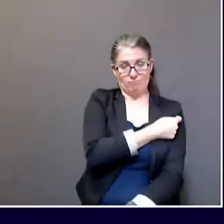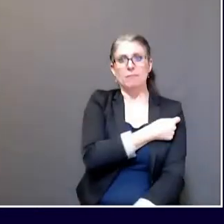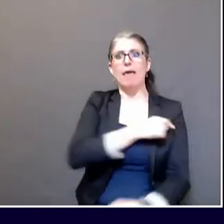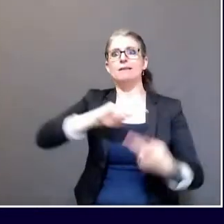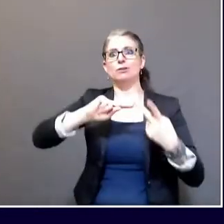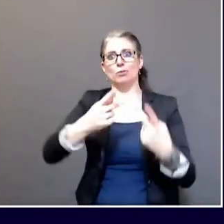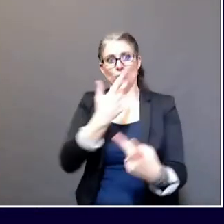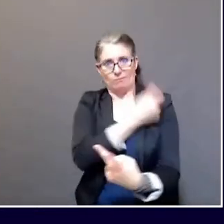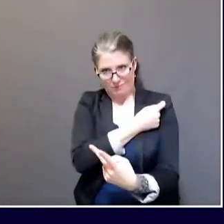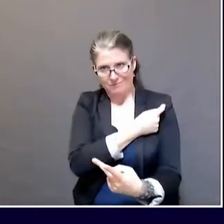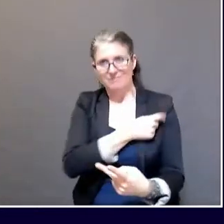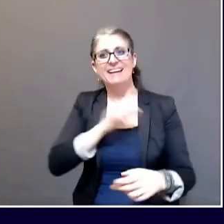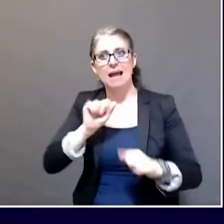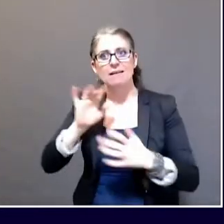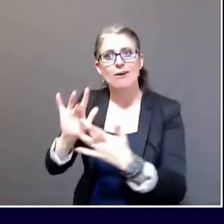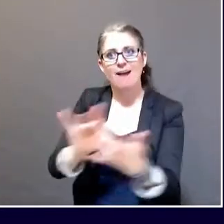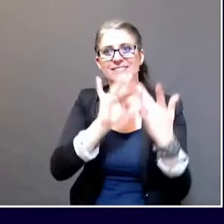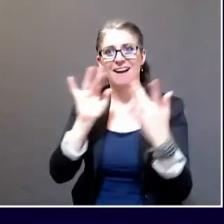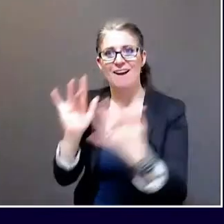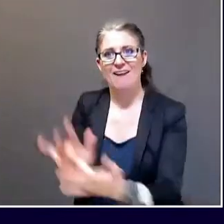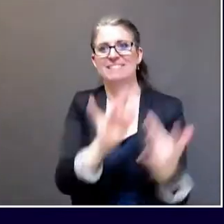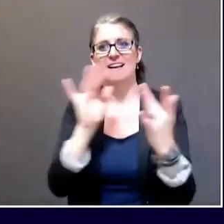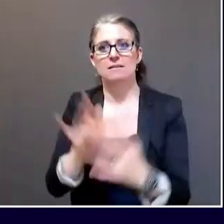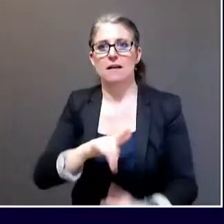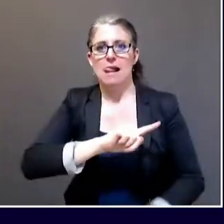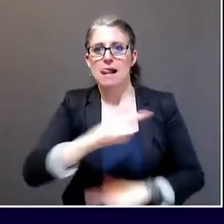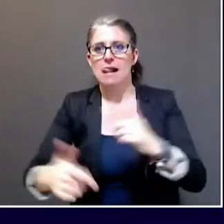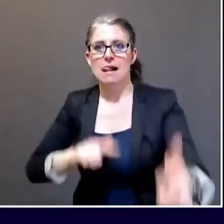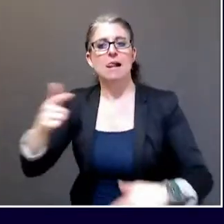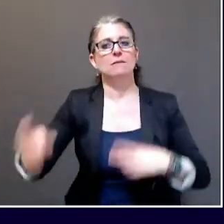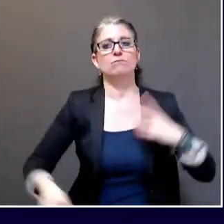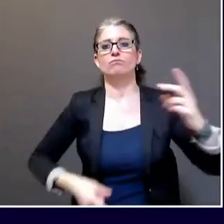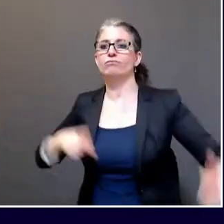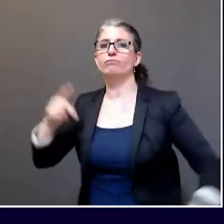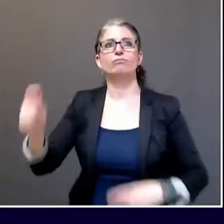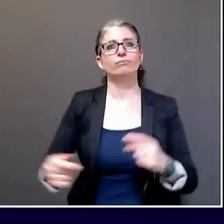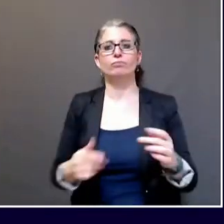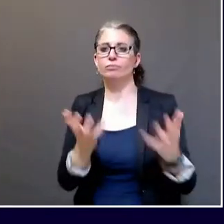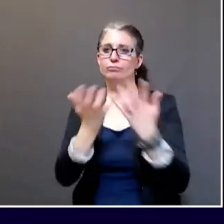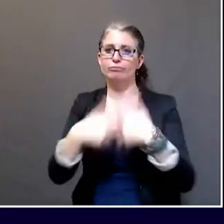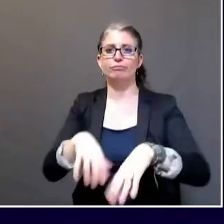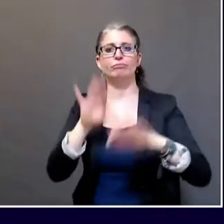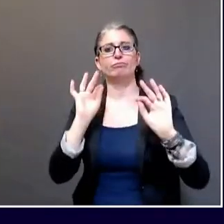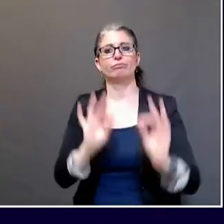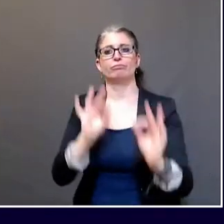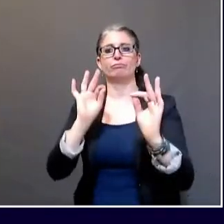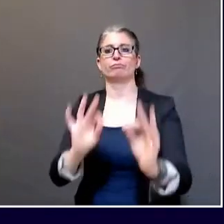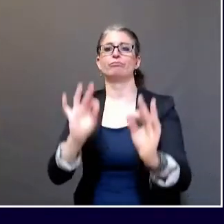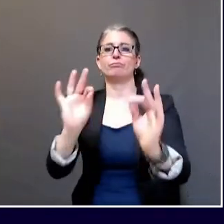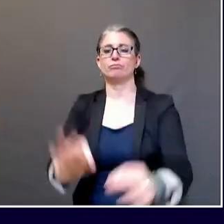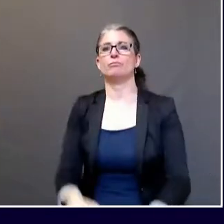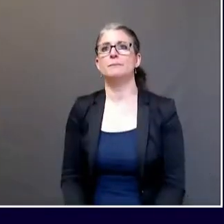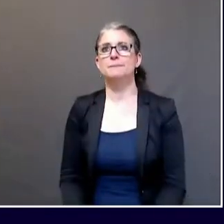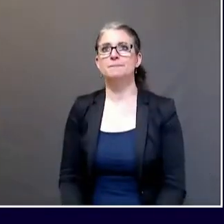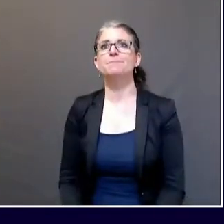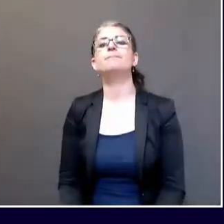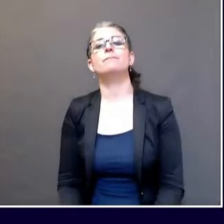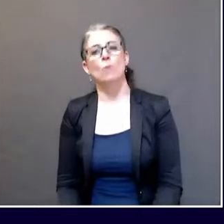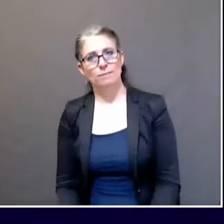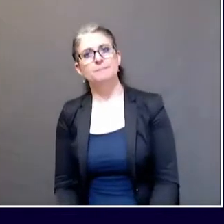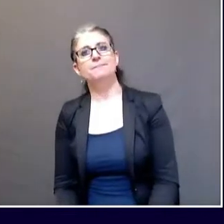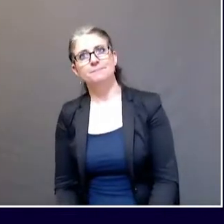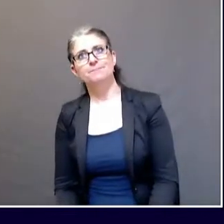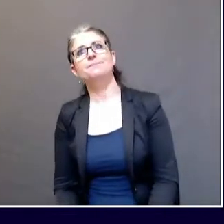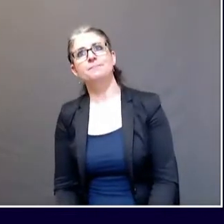Yep. Over to Patty White next. Thanks, Dr. Shaw. I've got a couple of questions, but just quickly to follow up